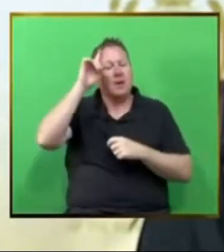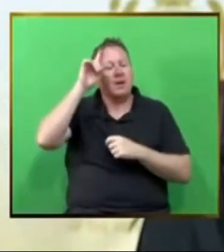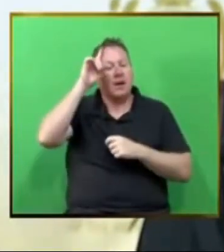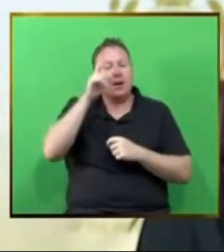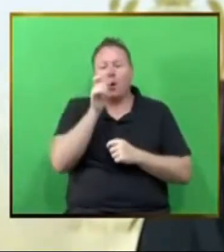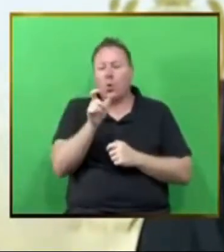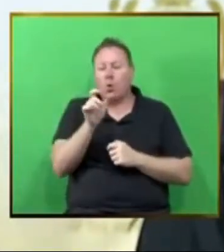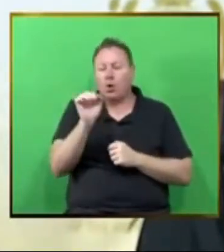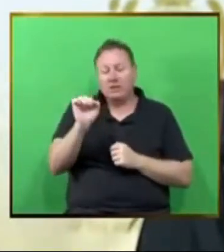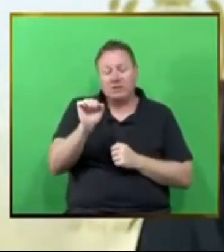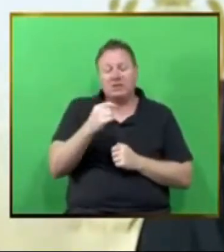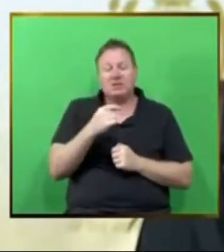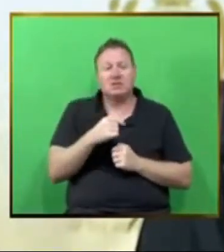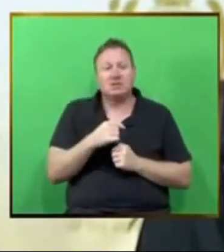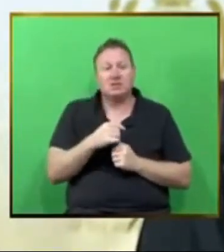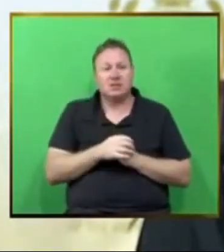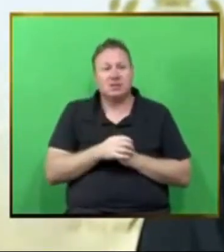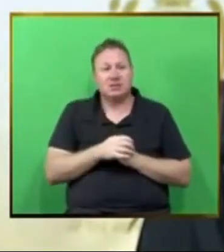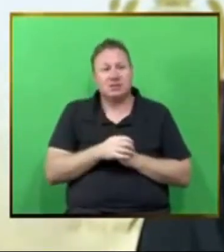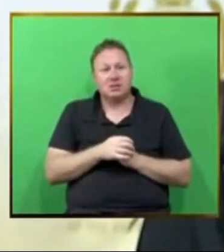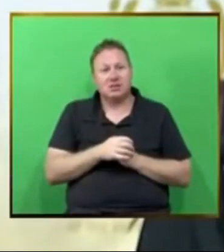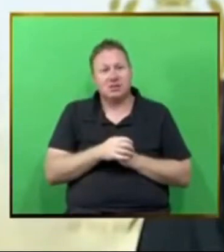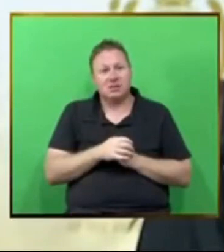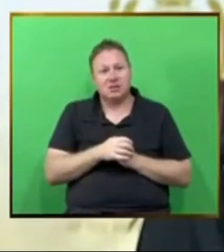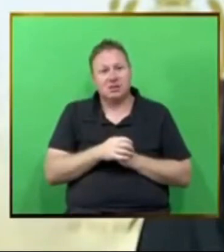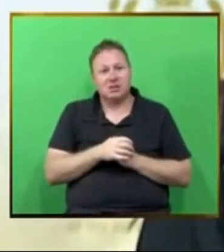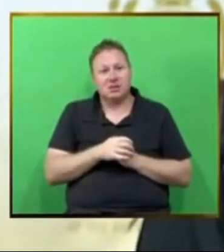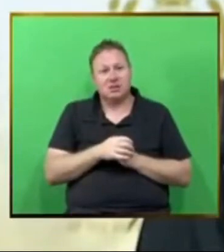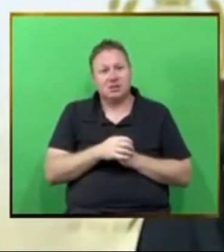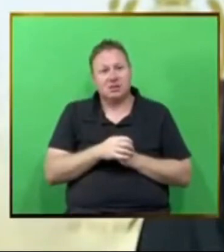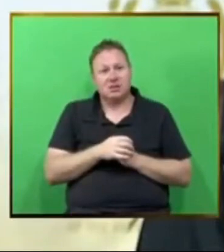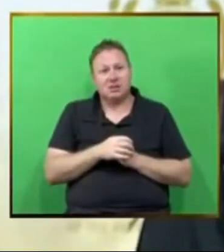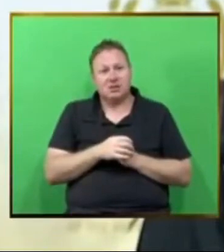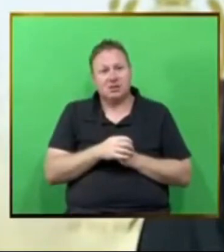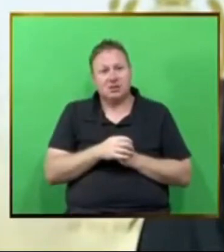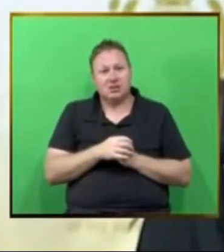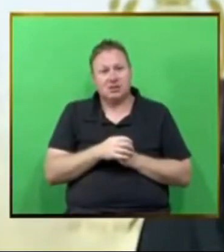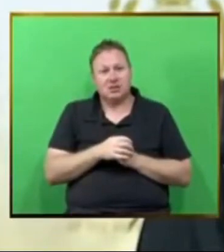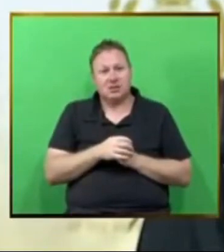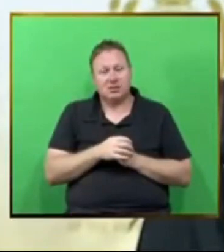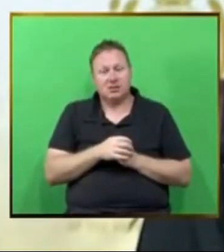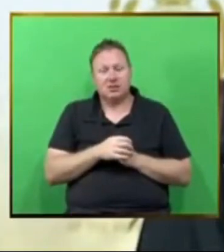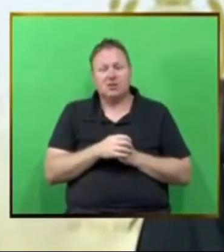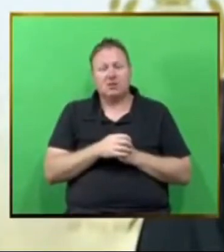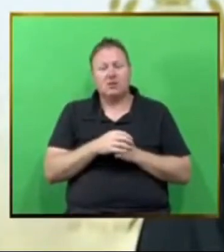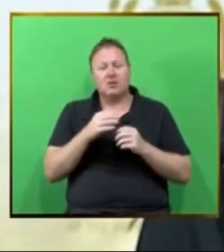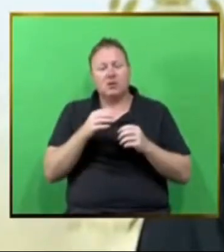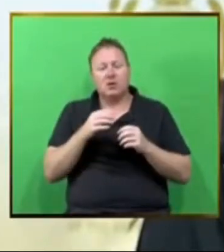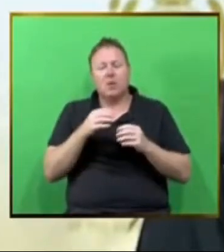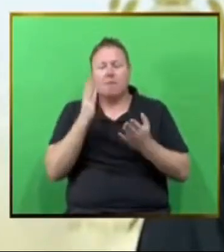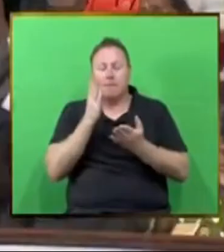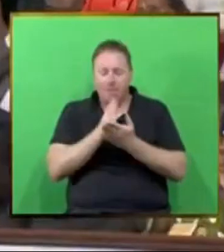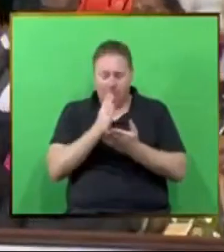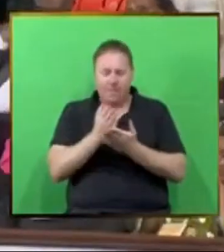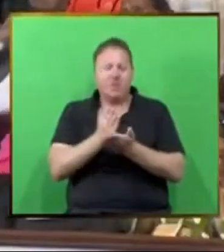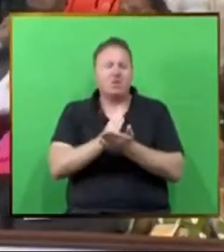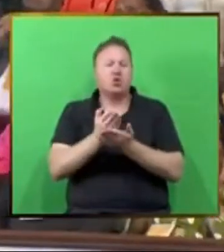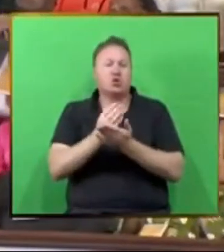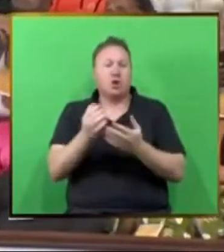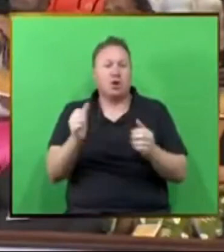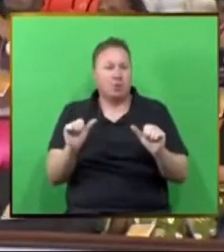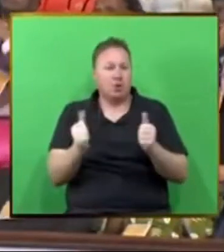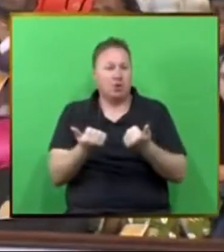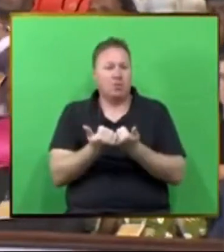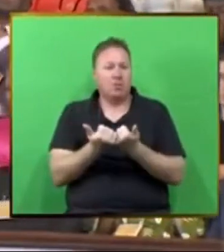who more than saw the pursuit of socio-economic justice and shared prosperity as a journey